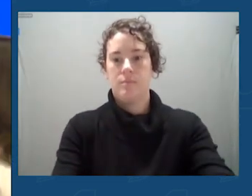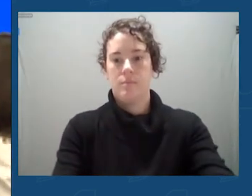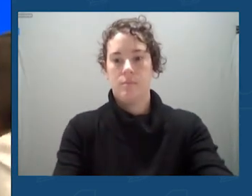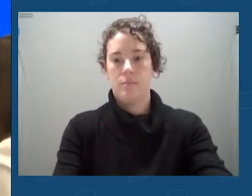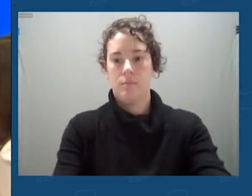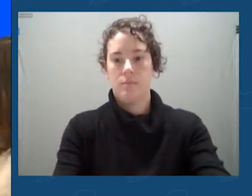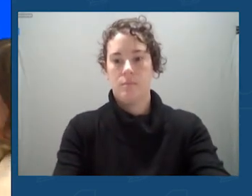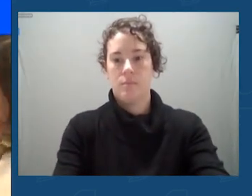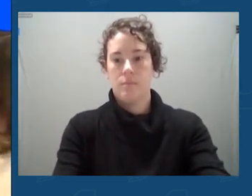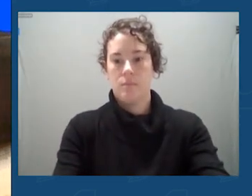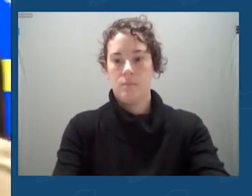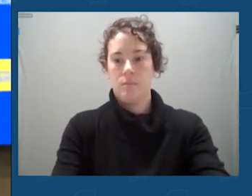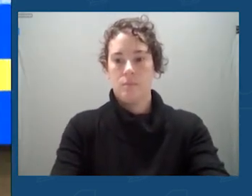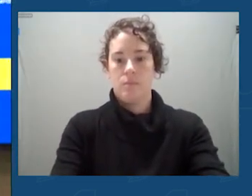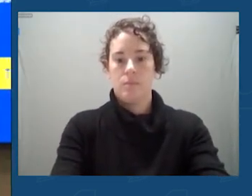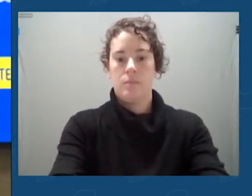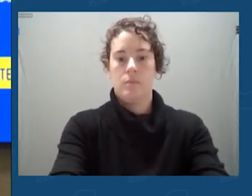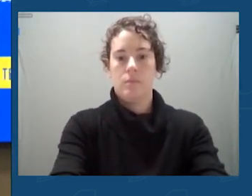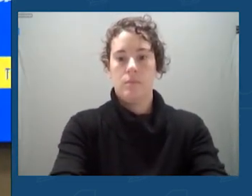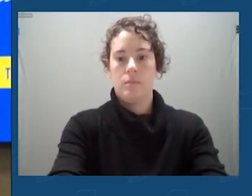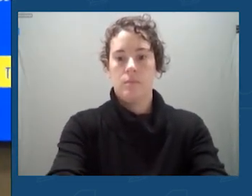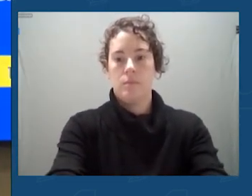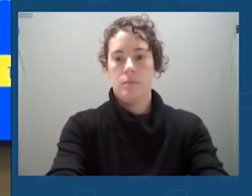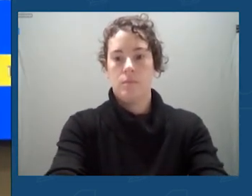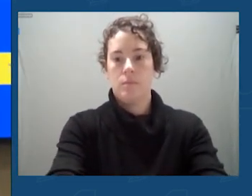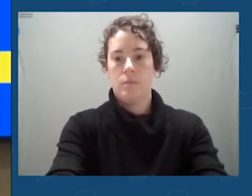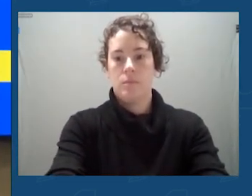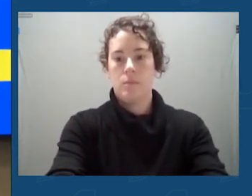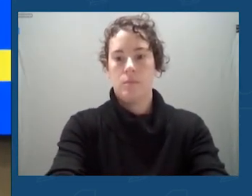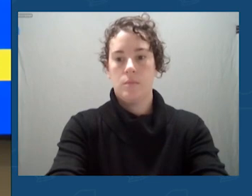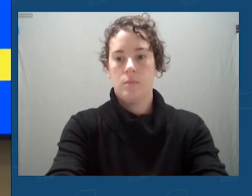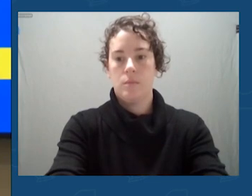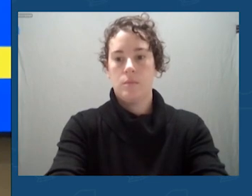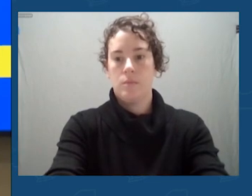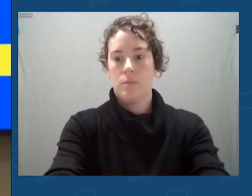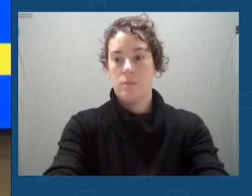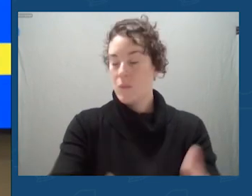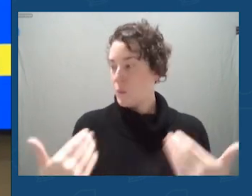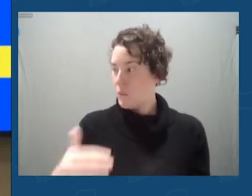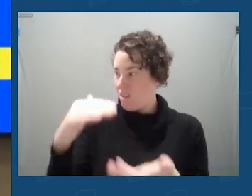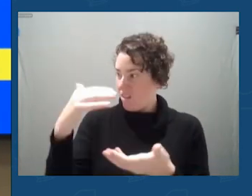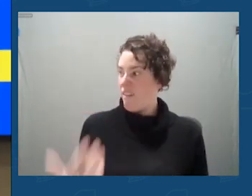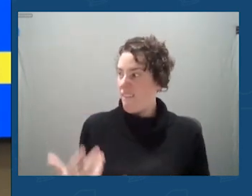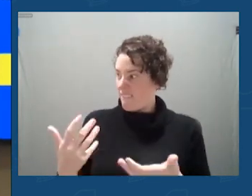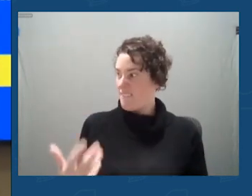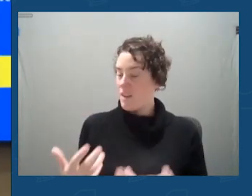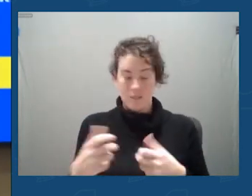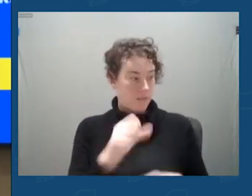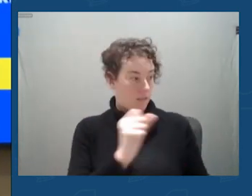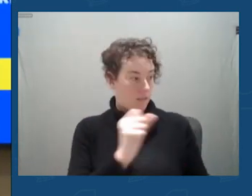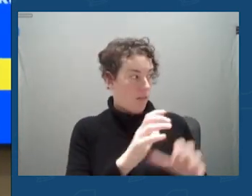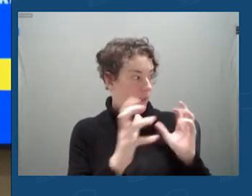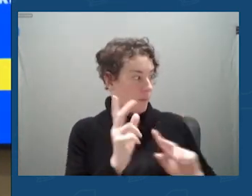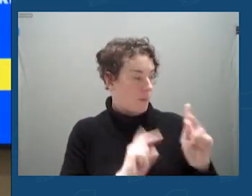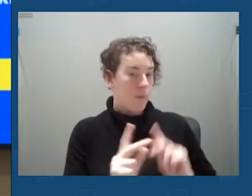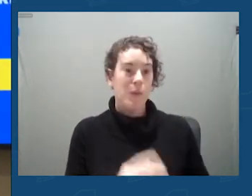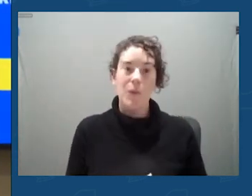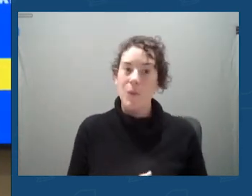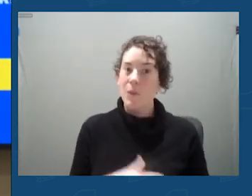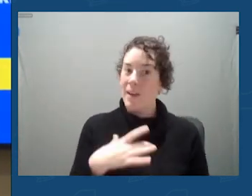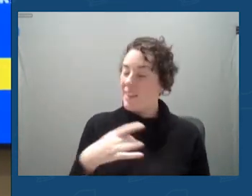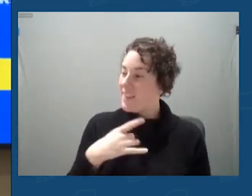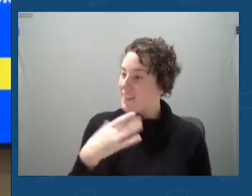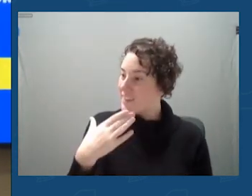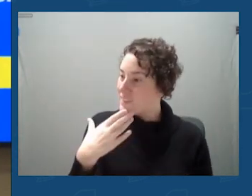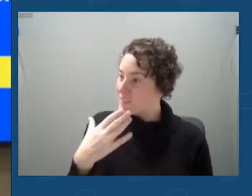Get out of your way. It's actually pretty heavy. Yes, there's a lot of cards in here. It's a nice practice. I actually like this.